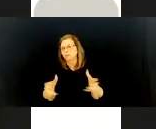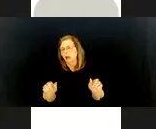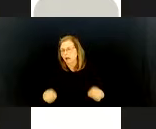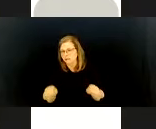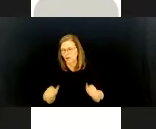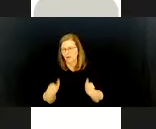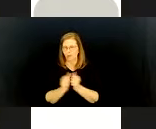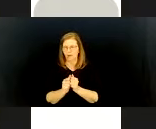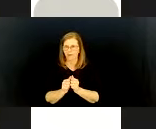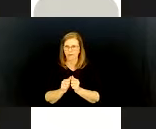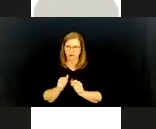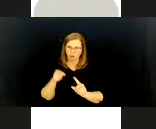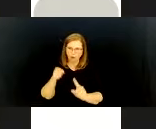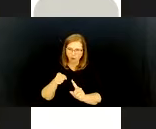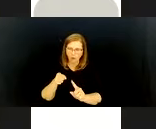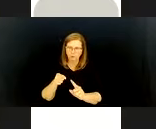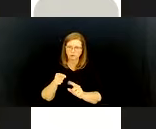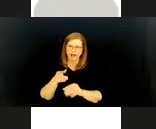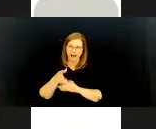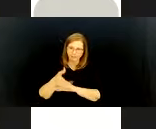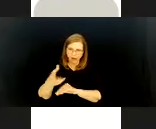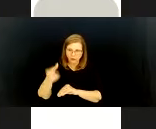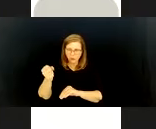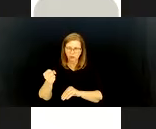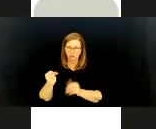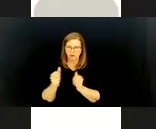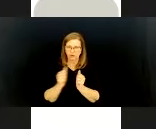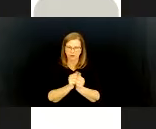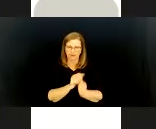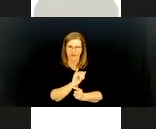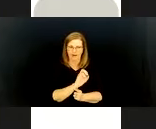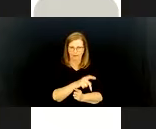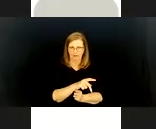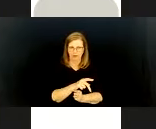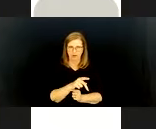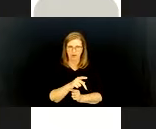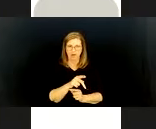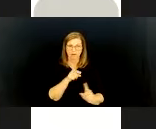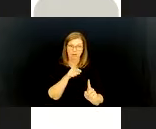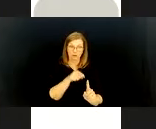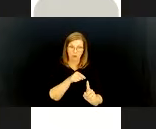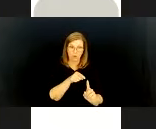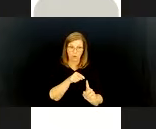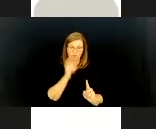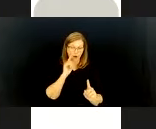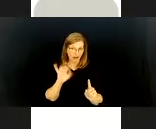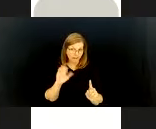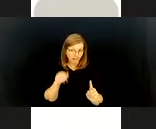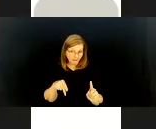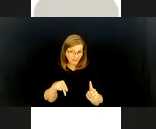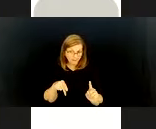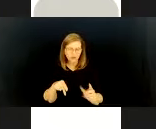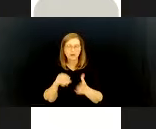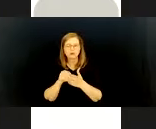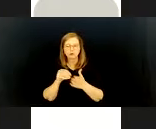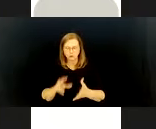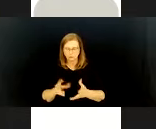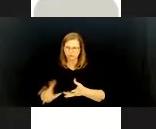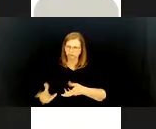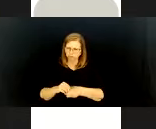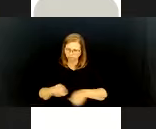post-secondary and annual goals in their IEP. So again, the goal for the ICAP is that students take a more active role